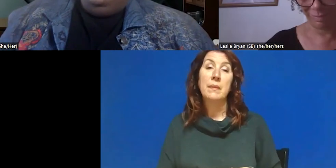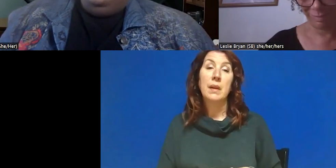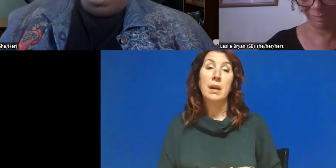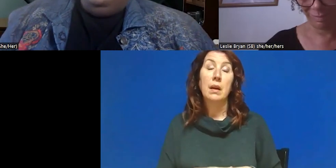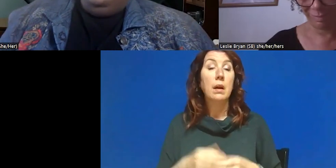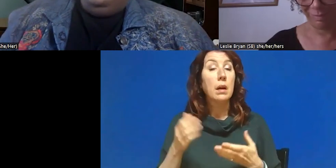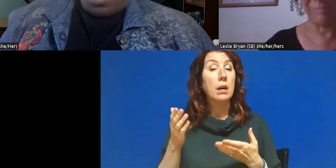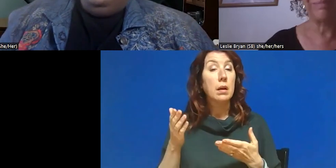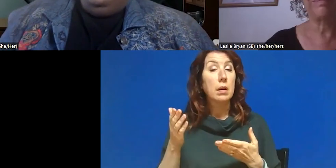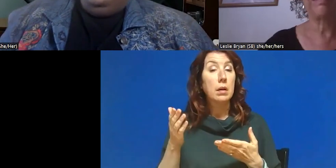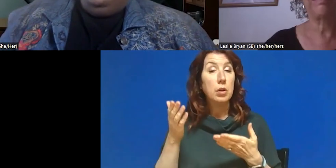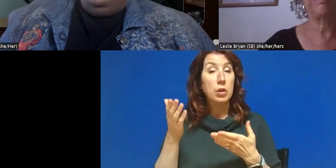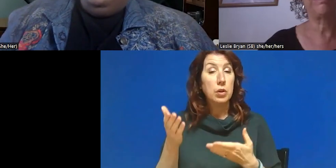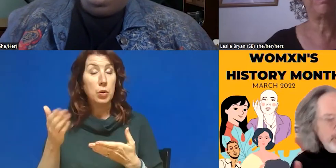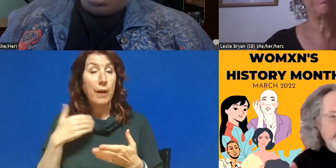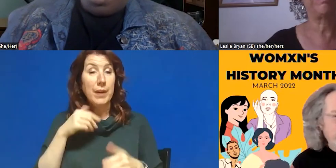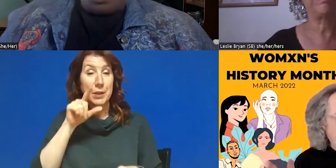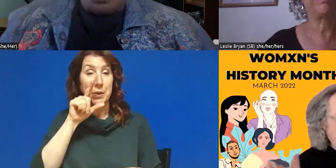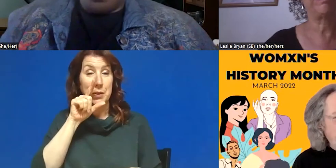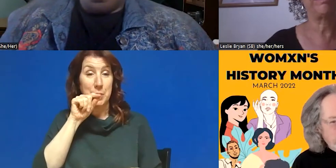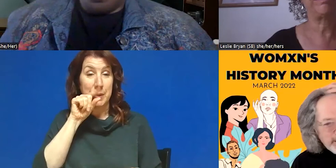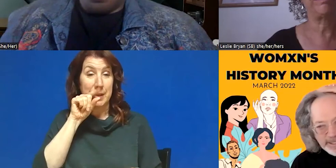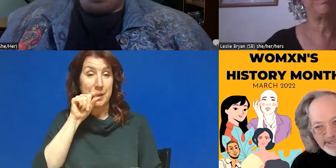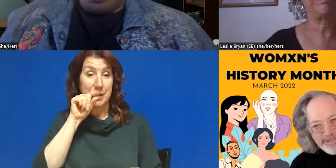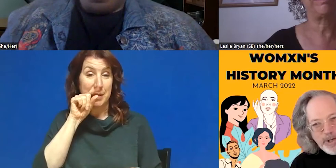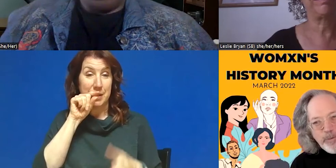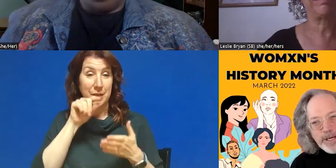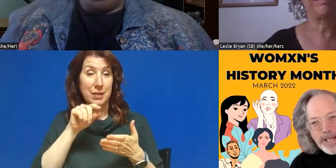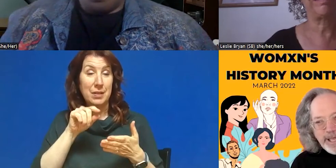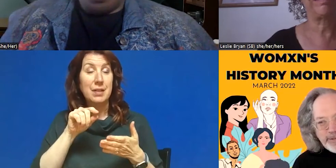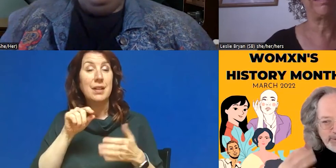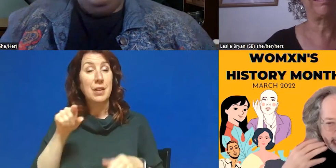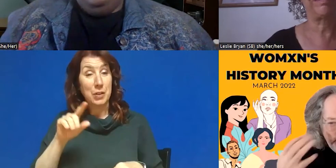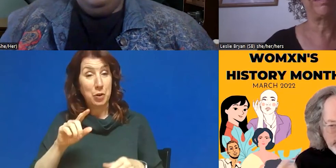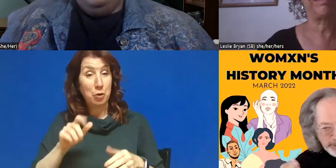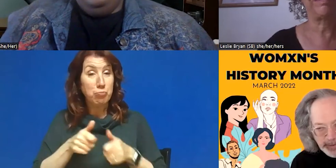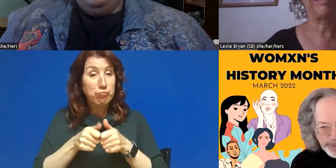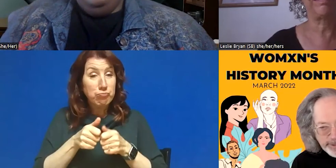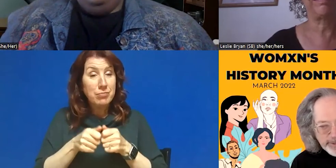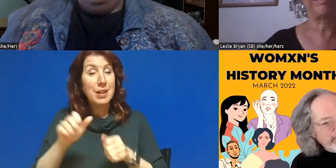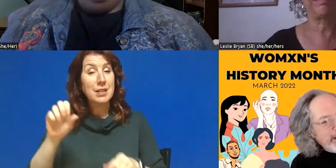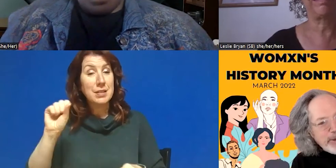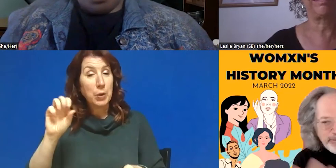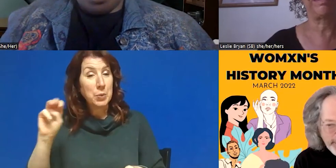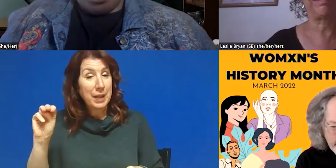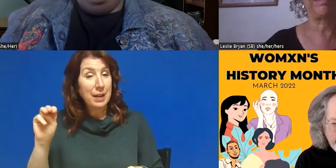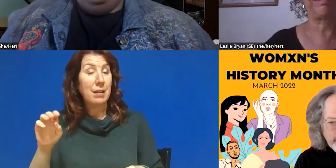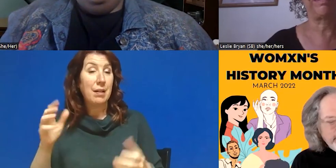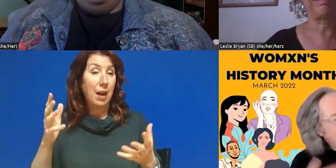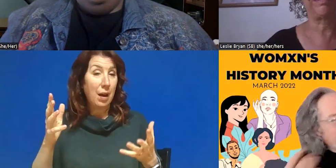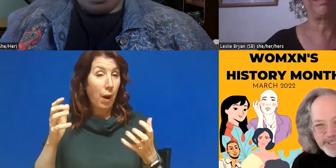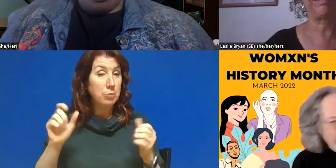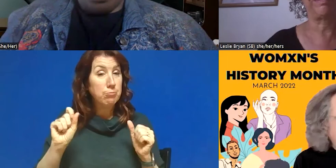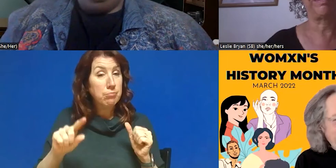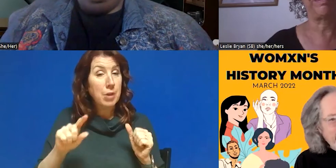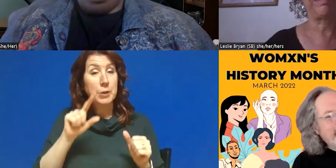have a Twitter account and you talk about social media. So I wanted to ask about your Twitter. How effective? How